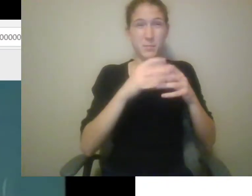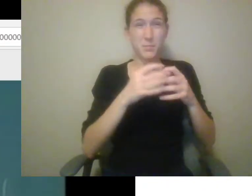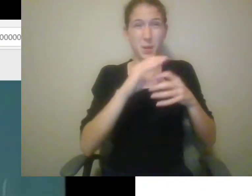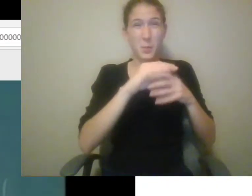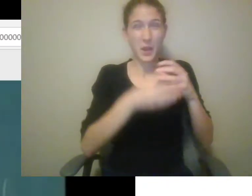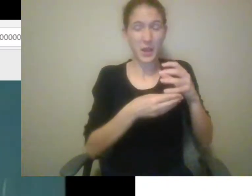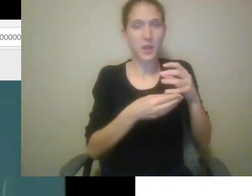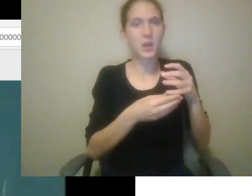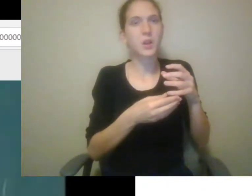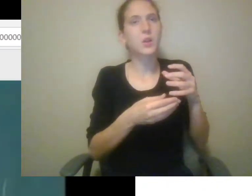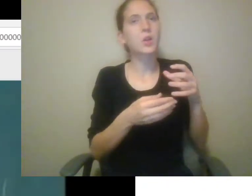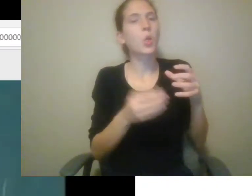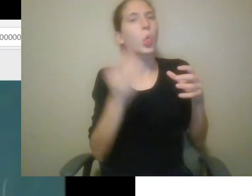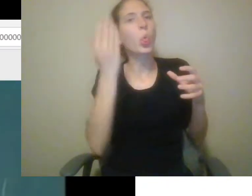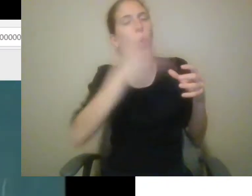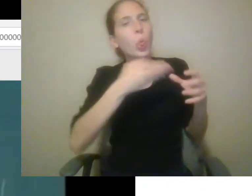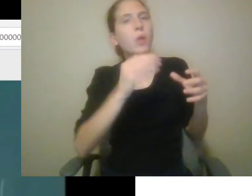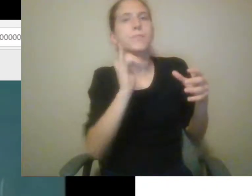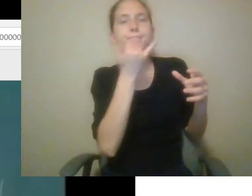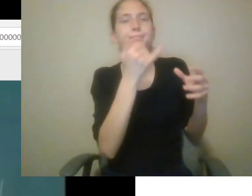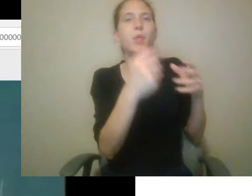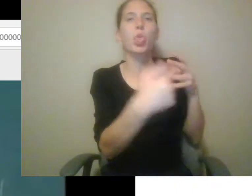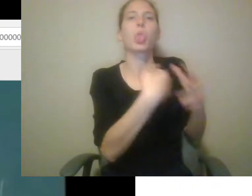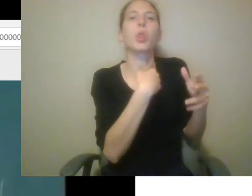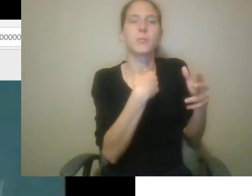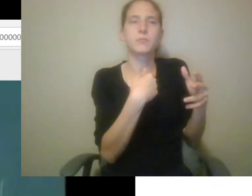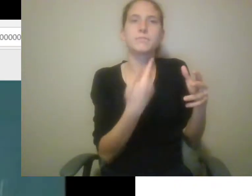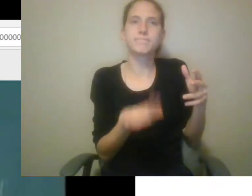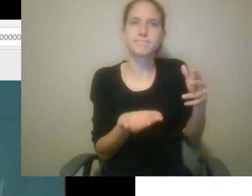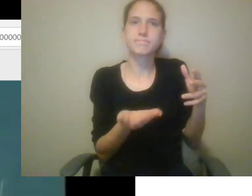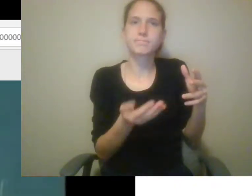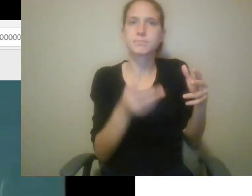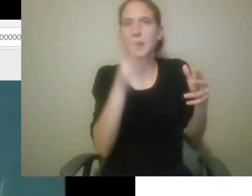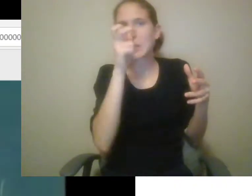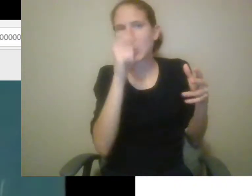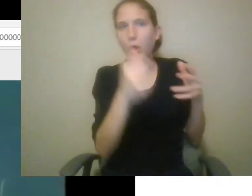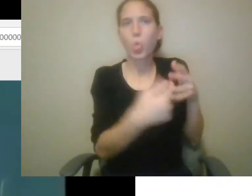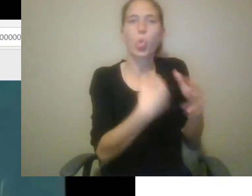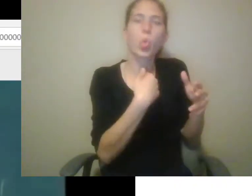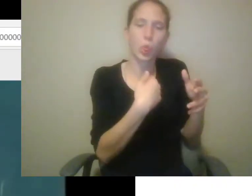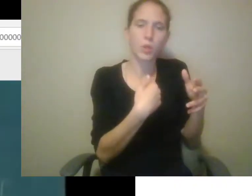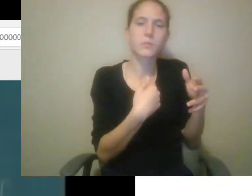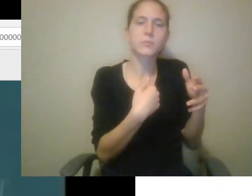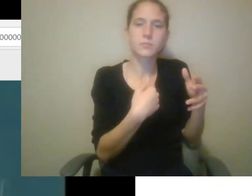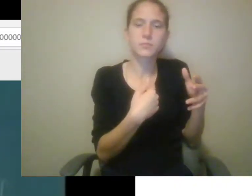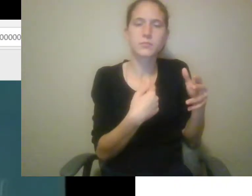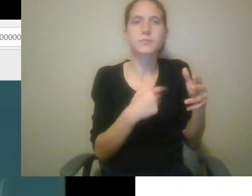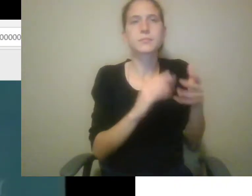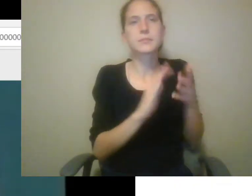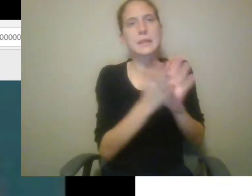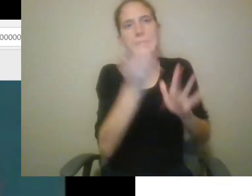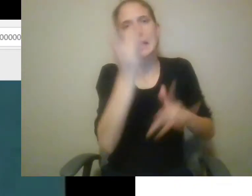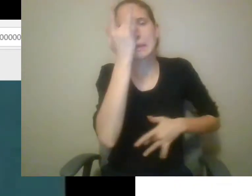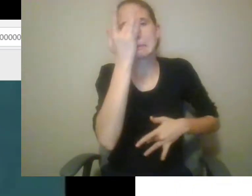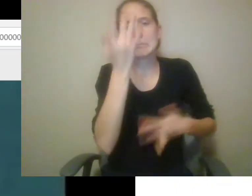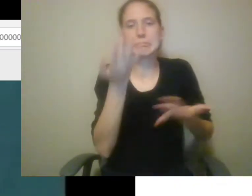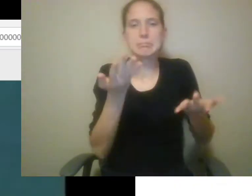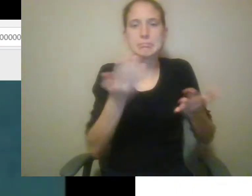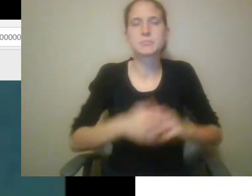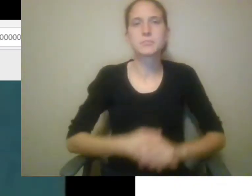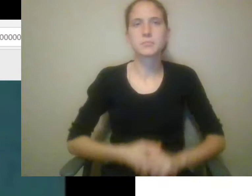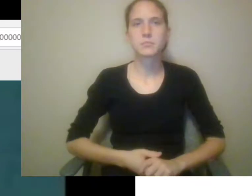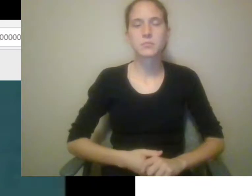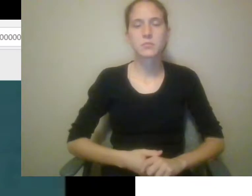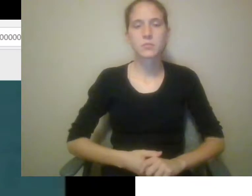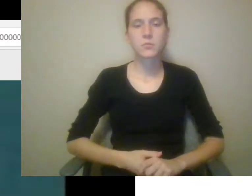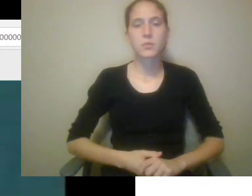and these bad things for our cells can get in. And that's where we get the problems, where we get disease. All